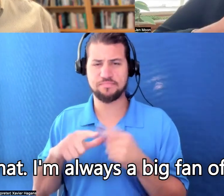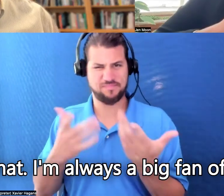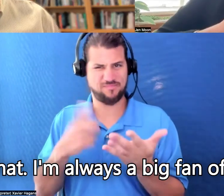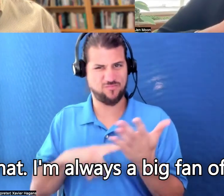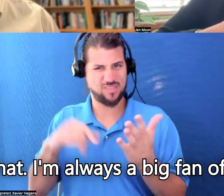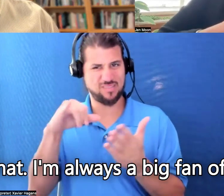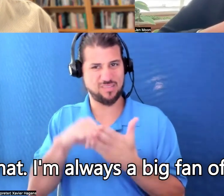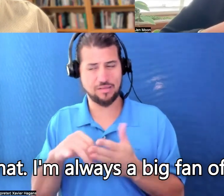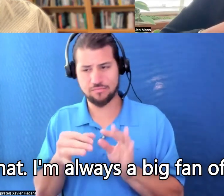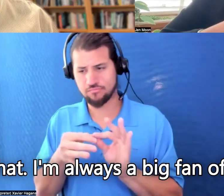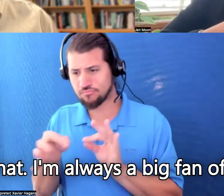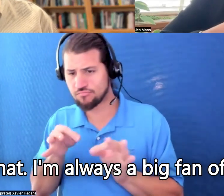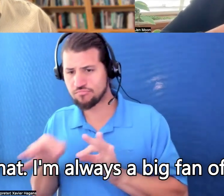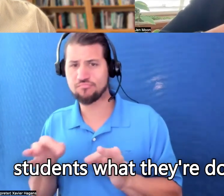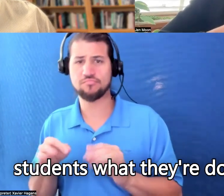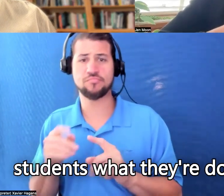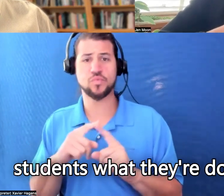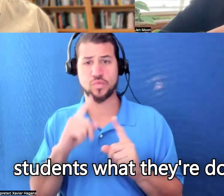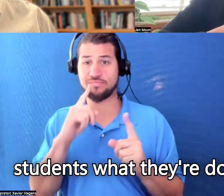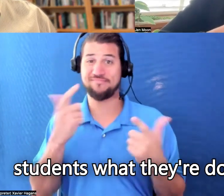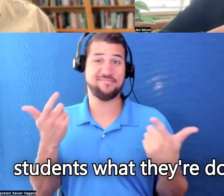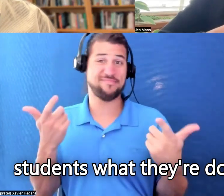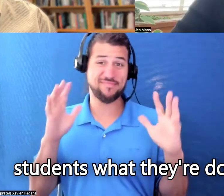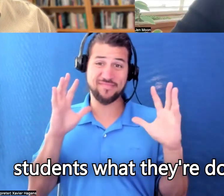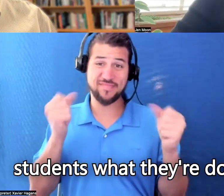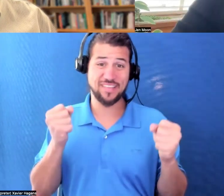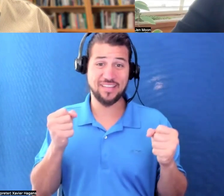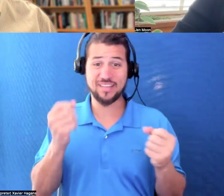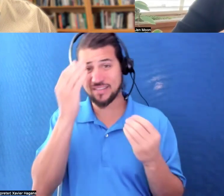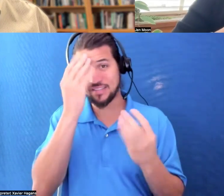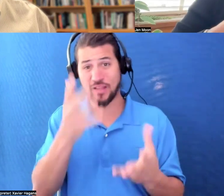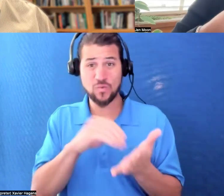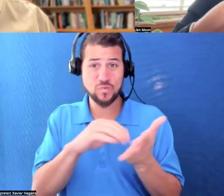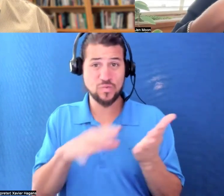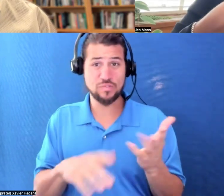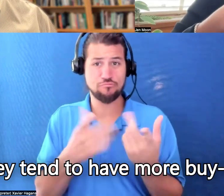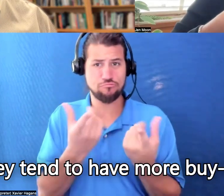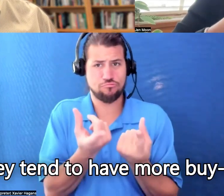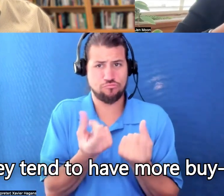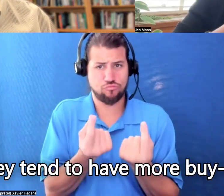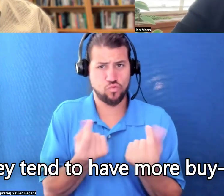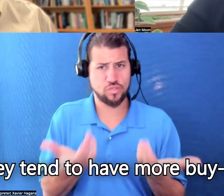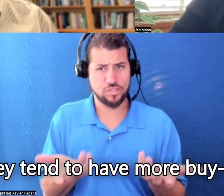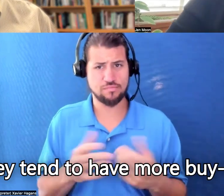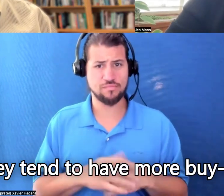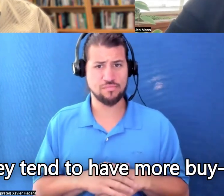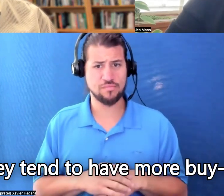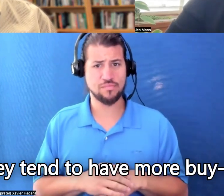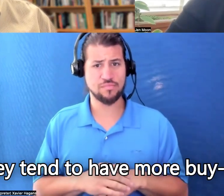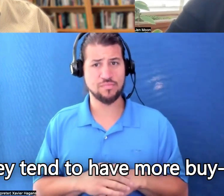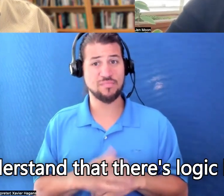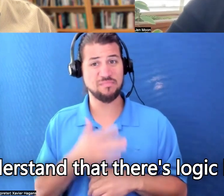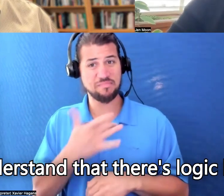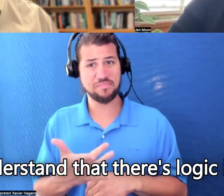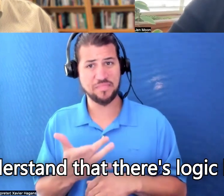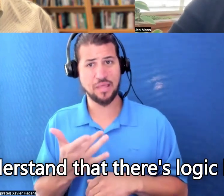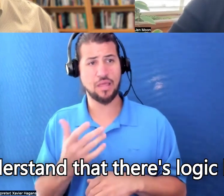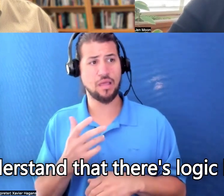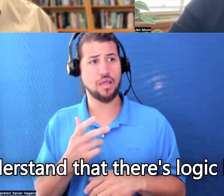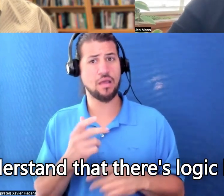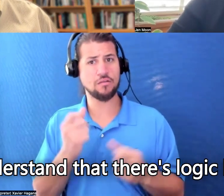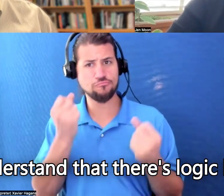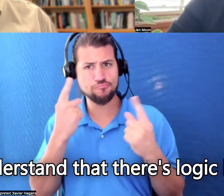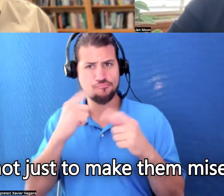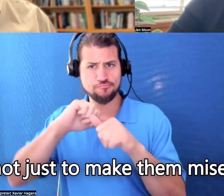that. I'm always a big fan of telling students what they're doing. They tend to have more buy-in if they understand that